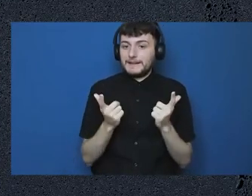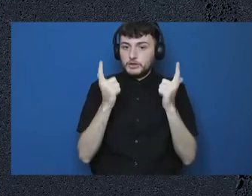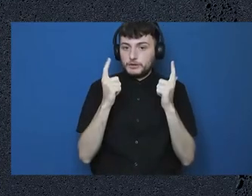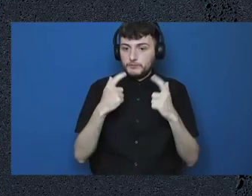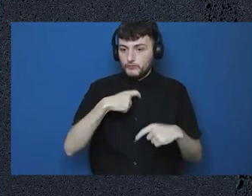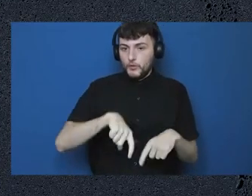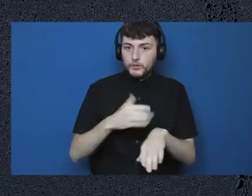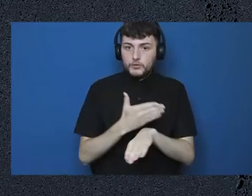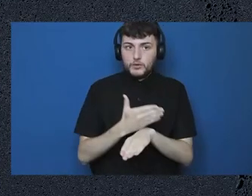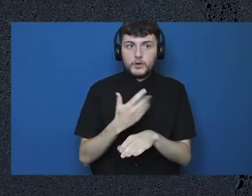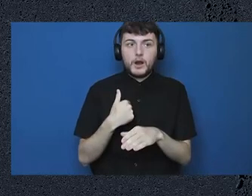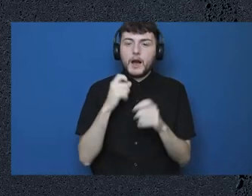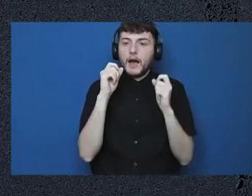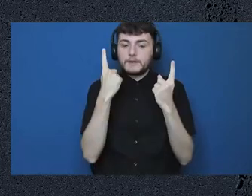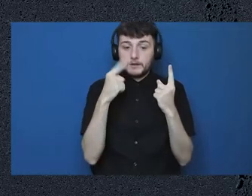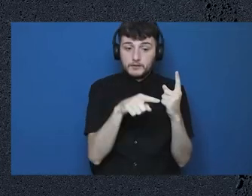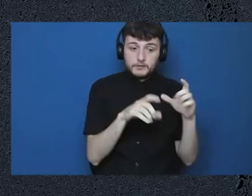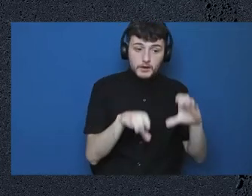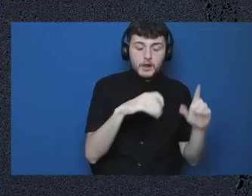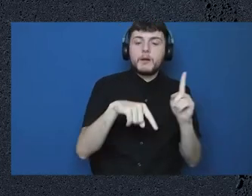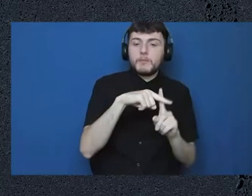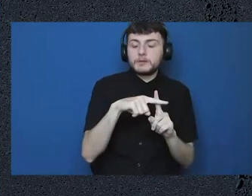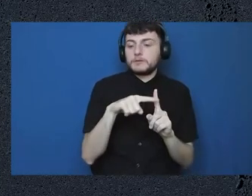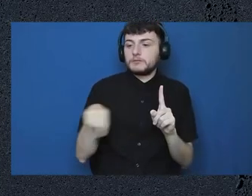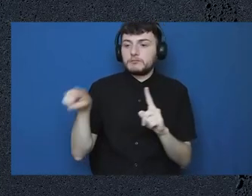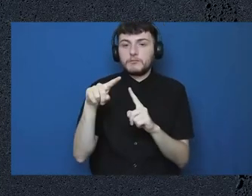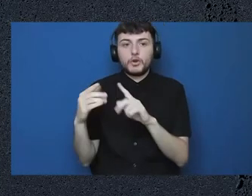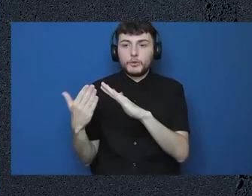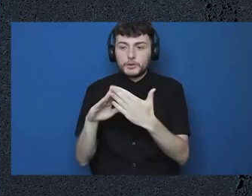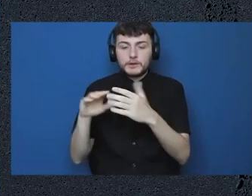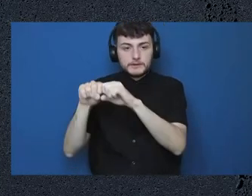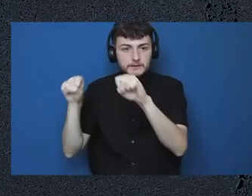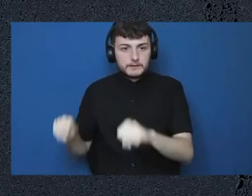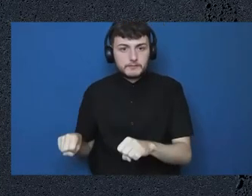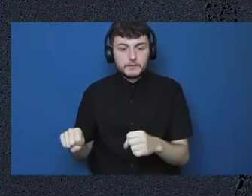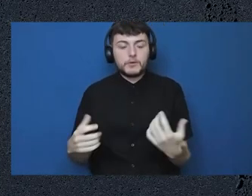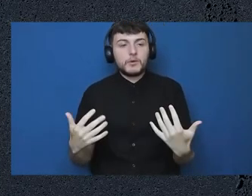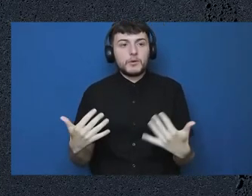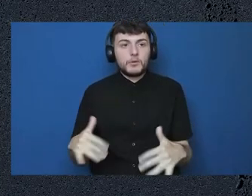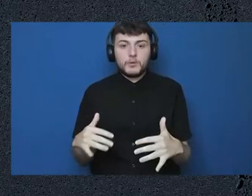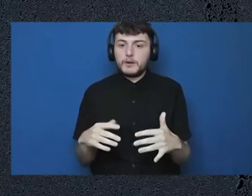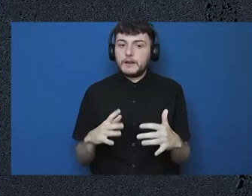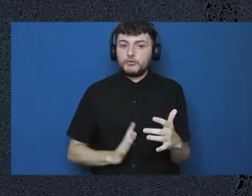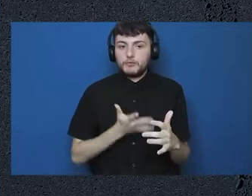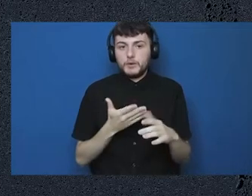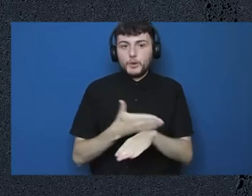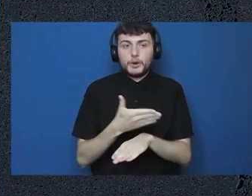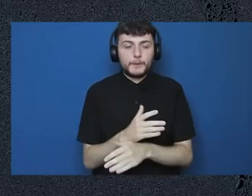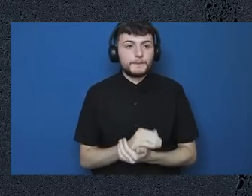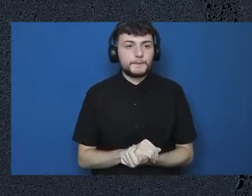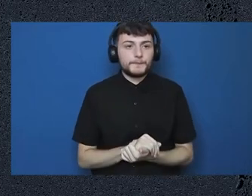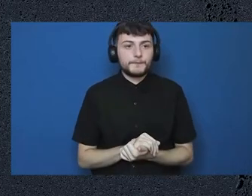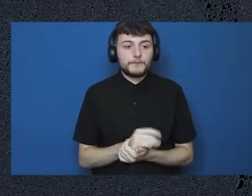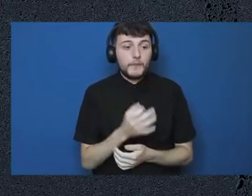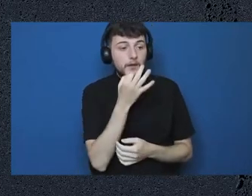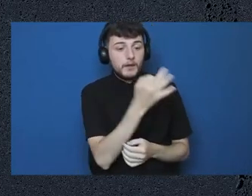kind of weave those ideas together. Makes for a very rich life and a very rich workplace. Maggie, what about you?